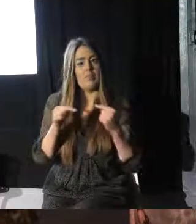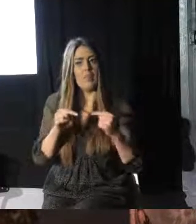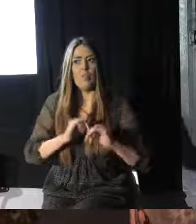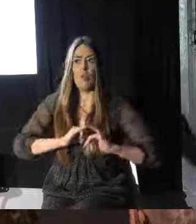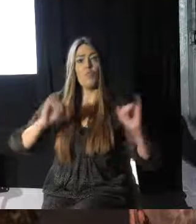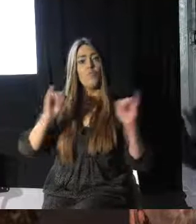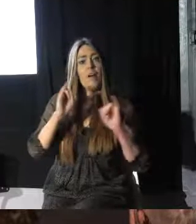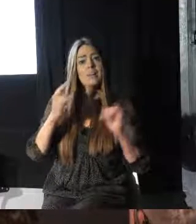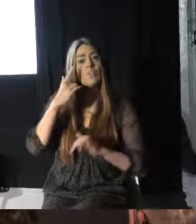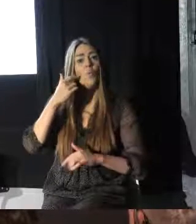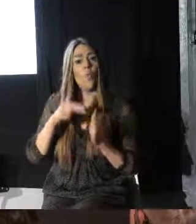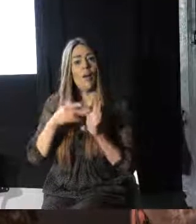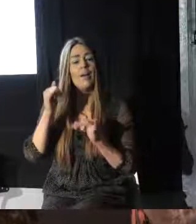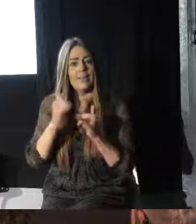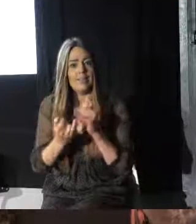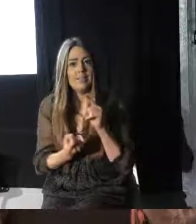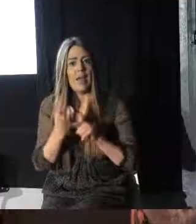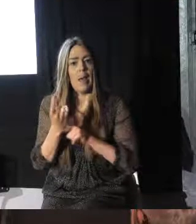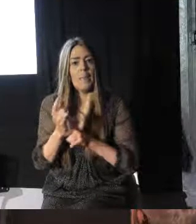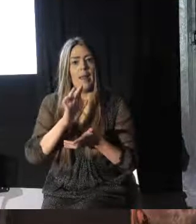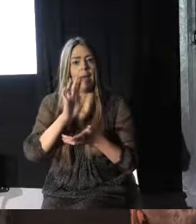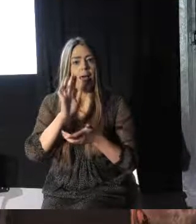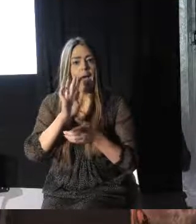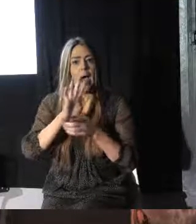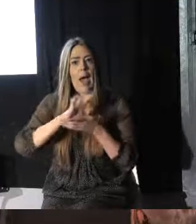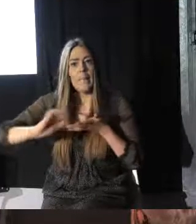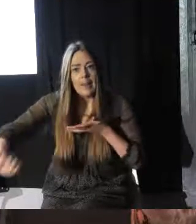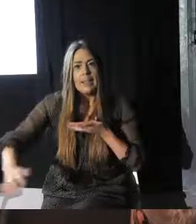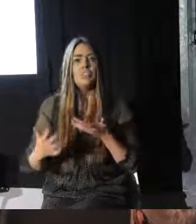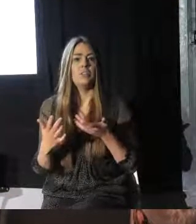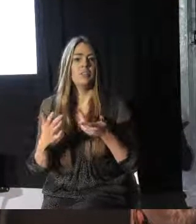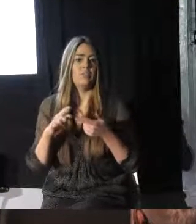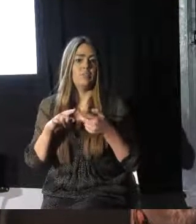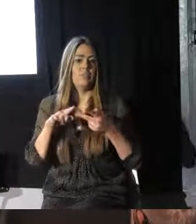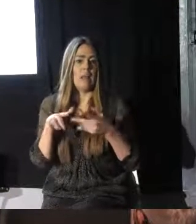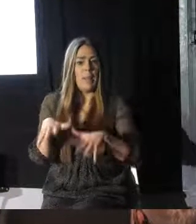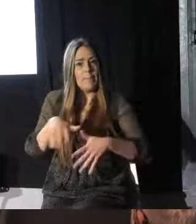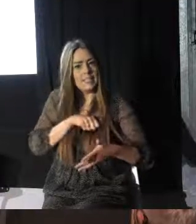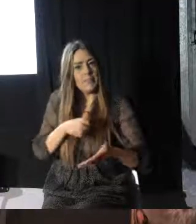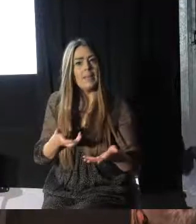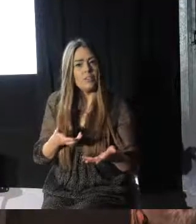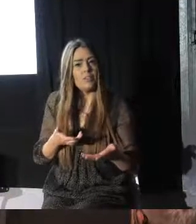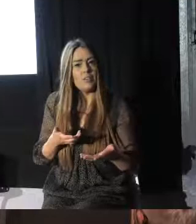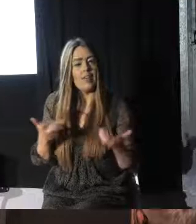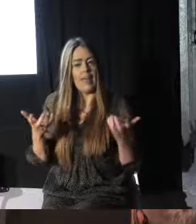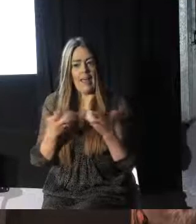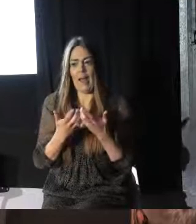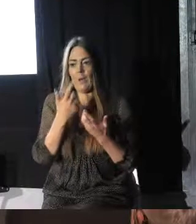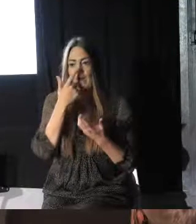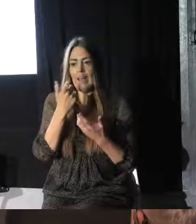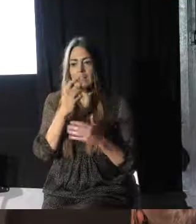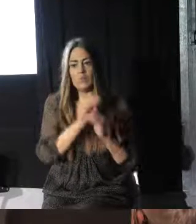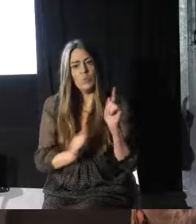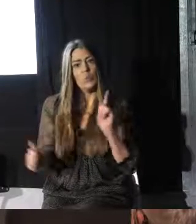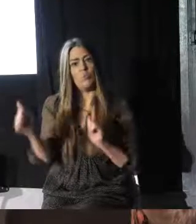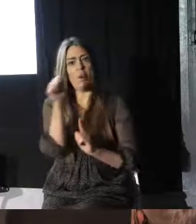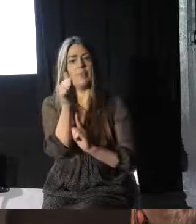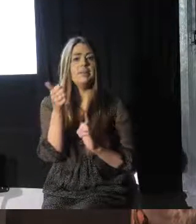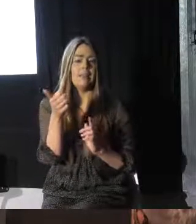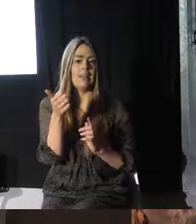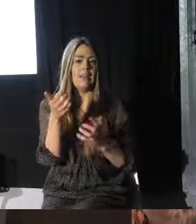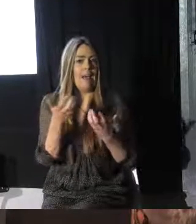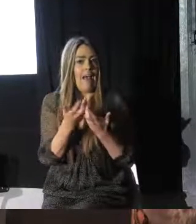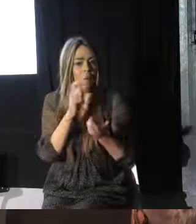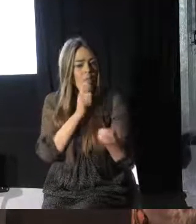happened in the wake of abolition, in the wake of emancipation. How is supremacy how is white supremacy going